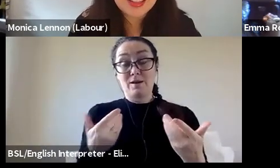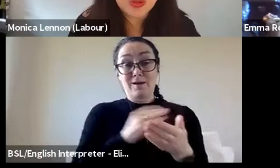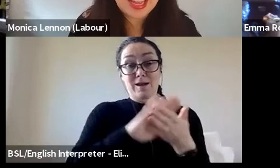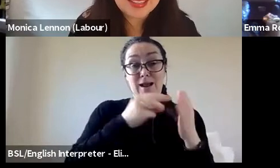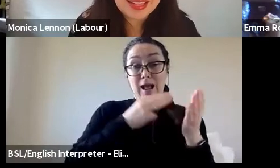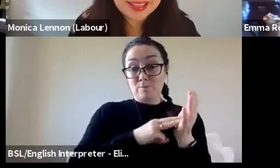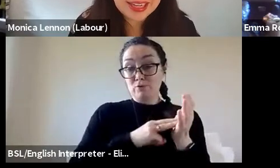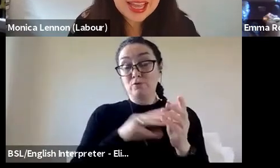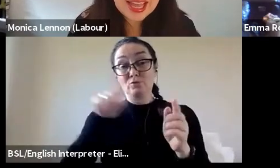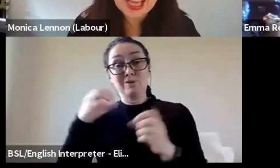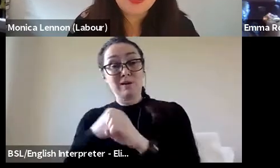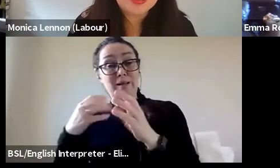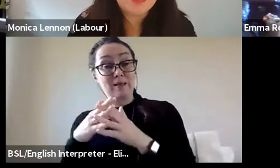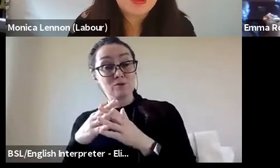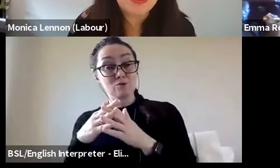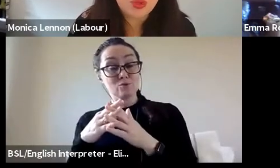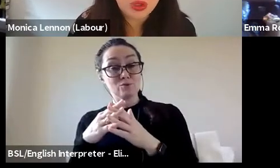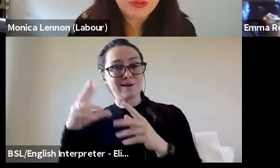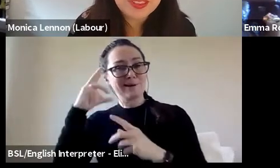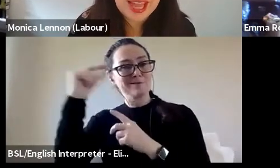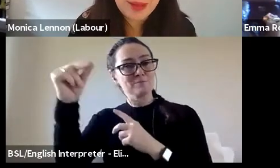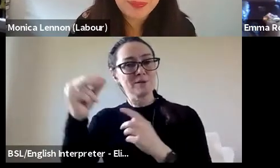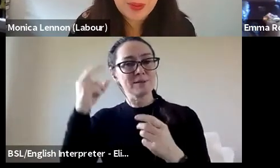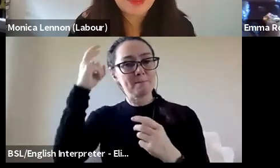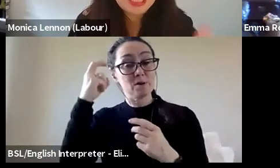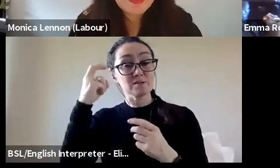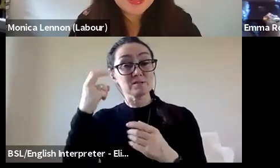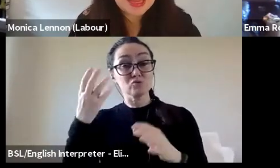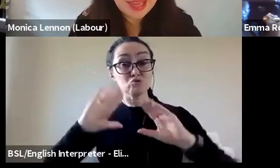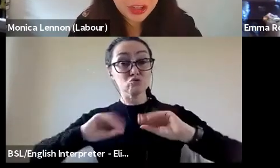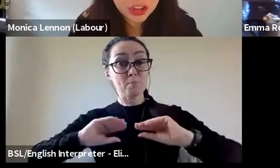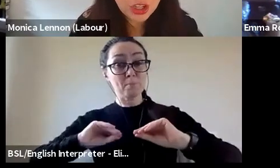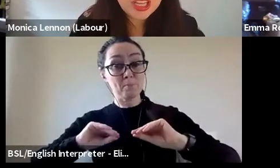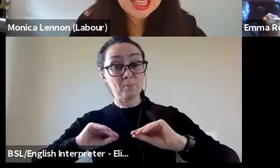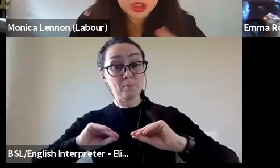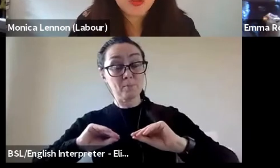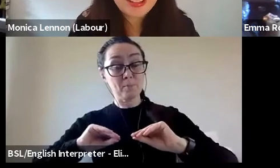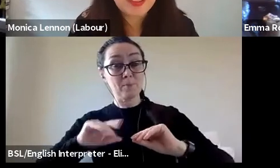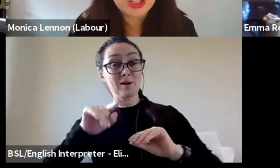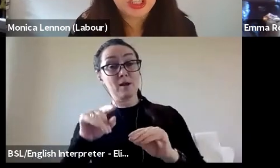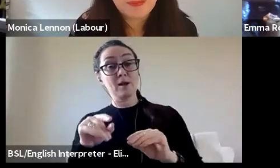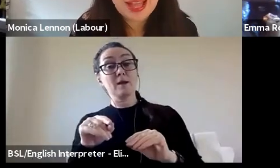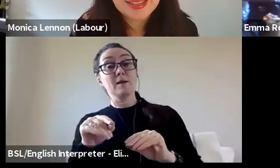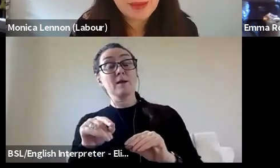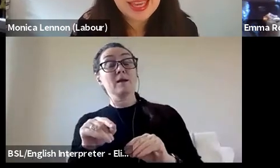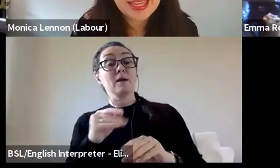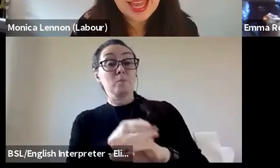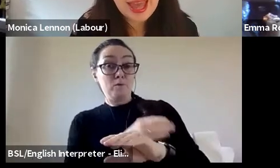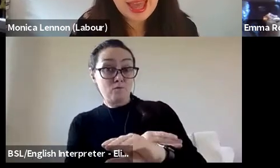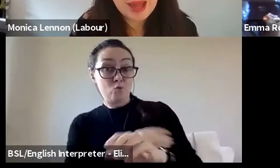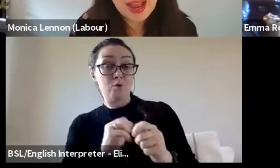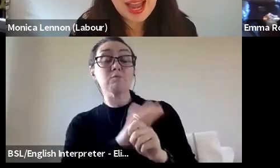and Glasgow city centre has recently been removed. It was a pre-pandemic issue. They got rid of it during the